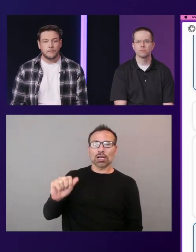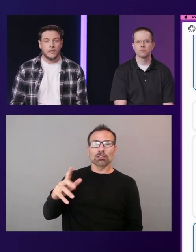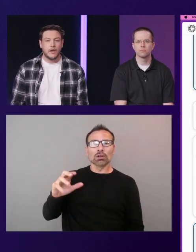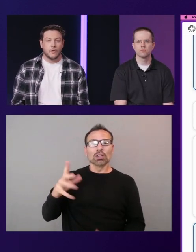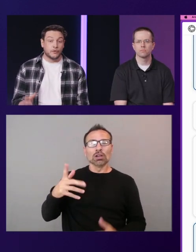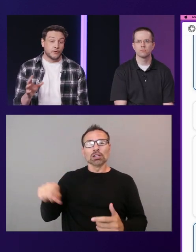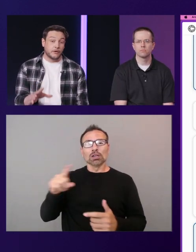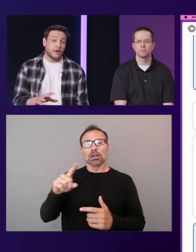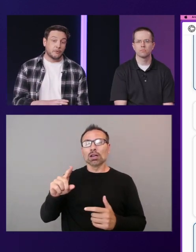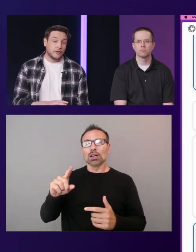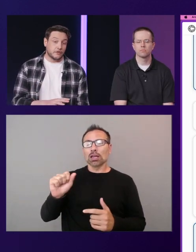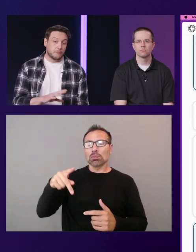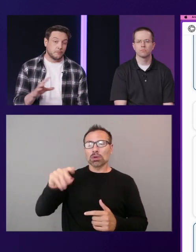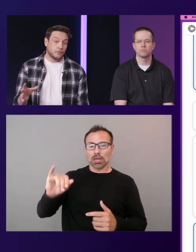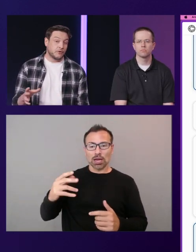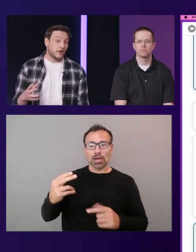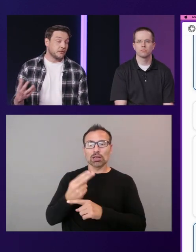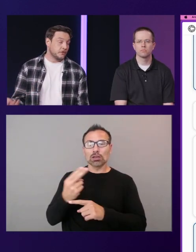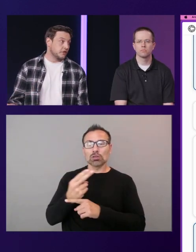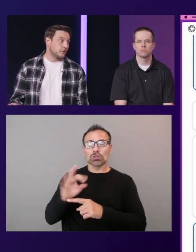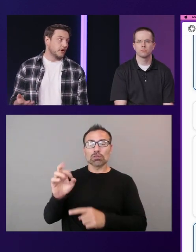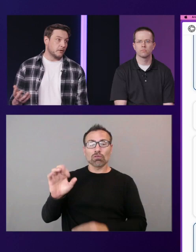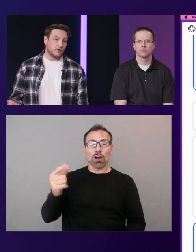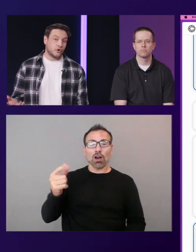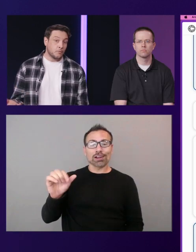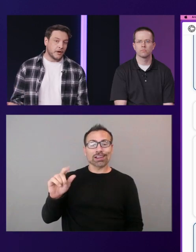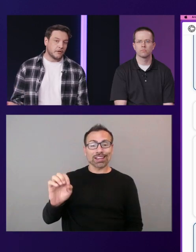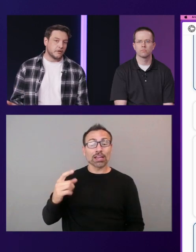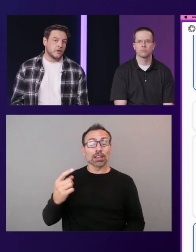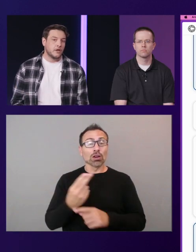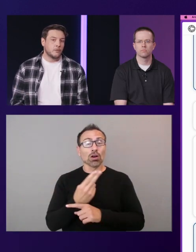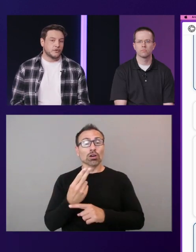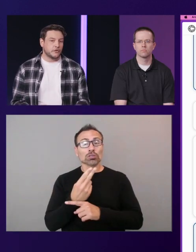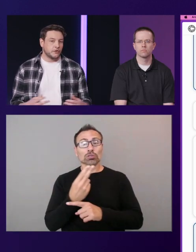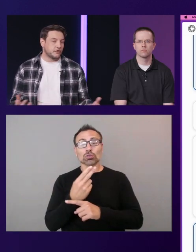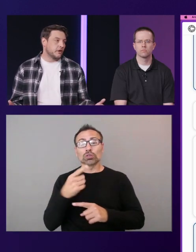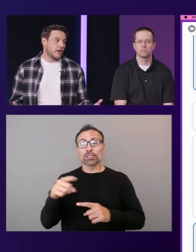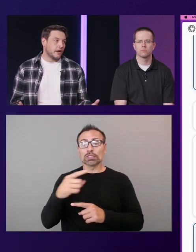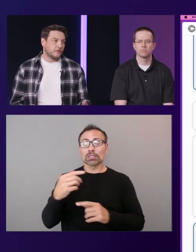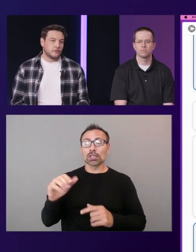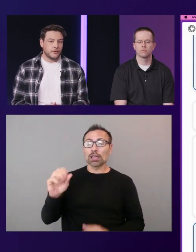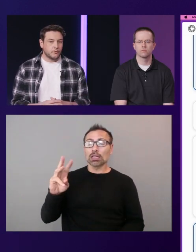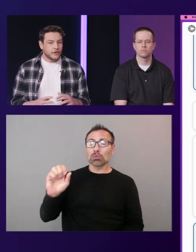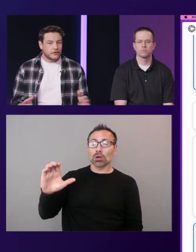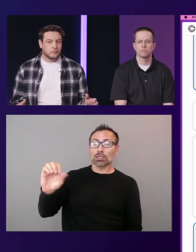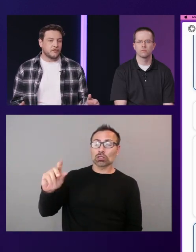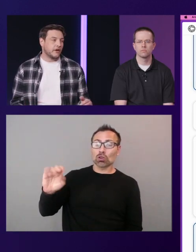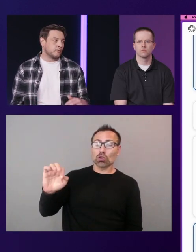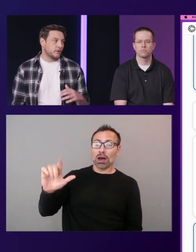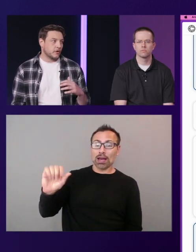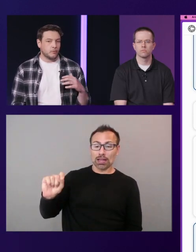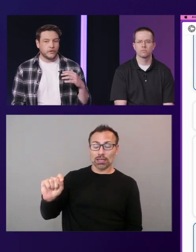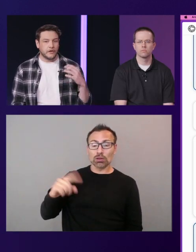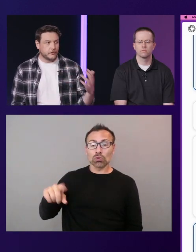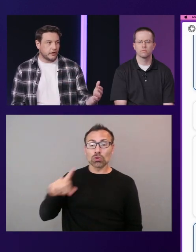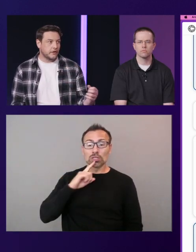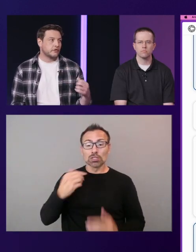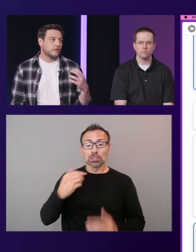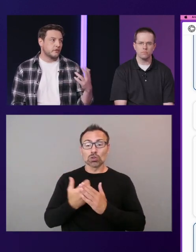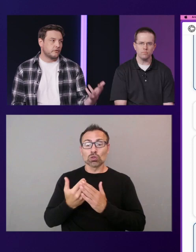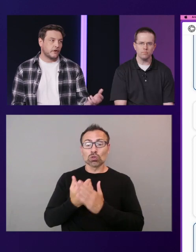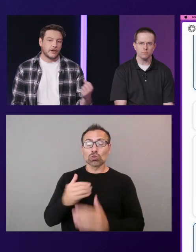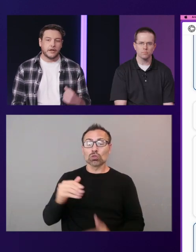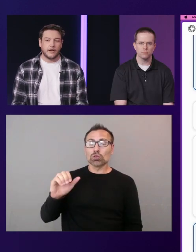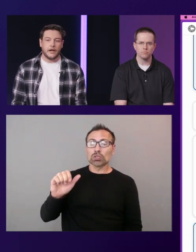Fargate. And what's really great about this blueprint is also using the new AWS Copilot, which is the new CLI that really simplifies working with